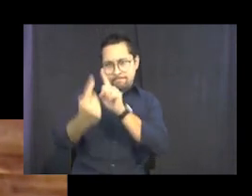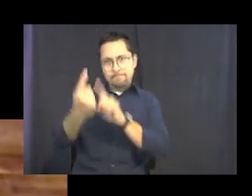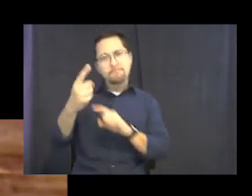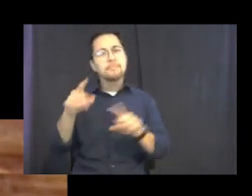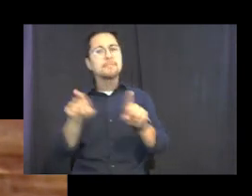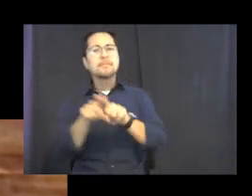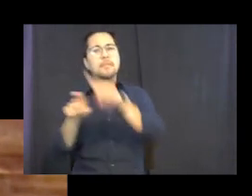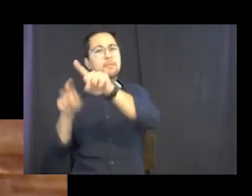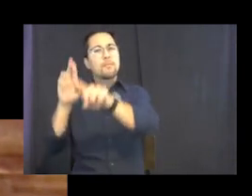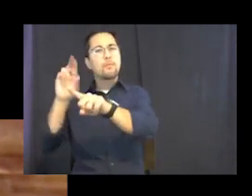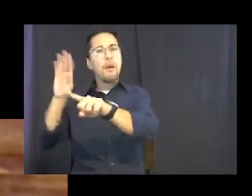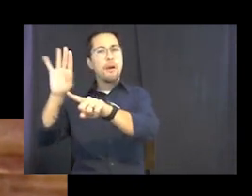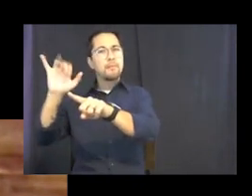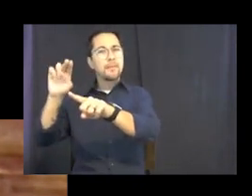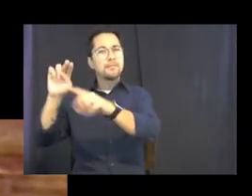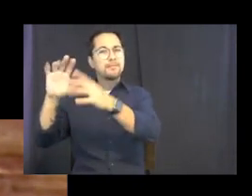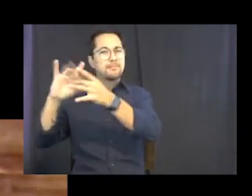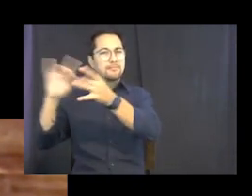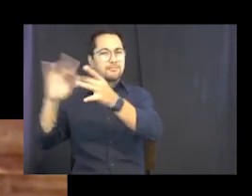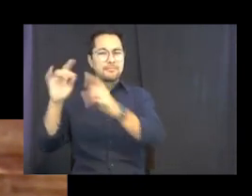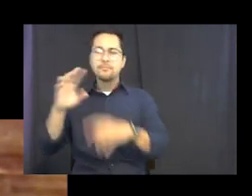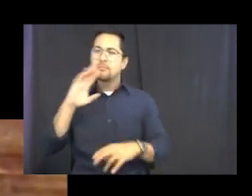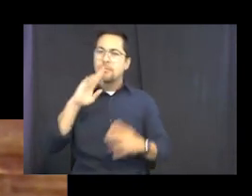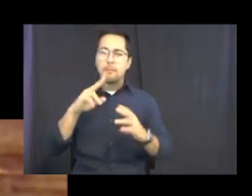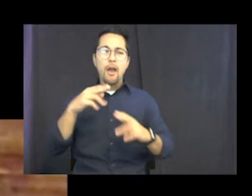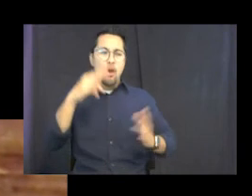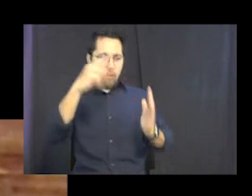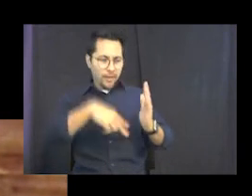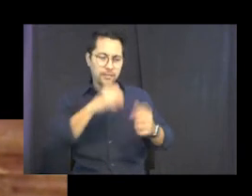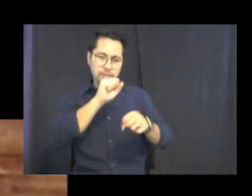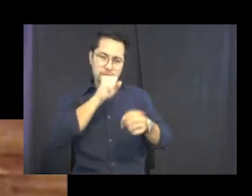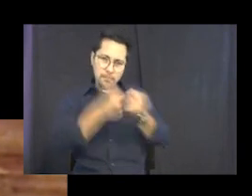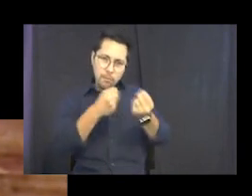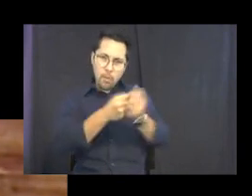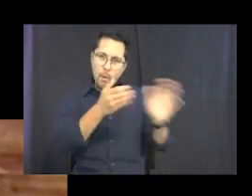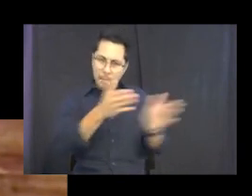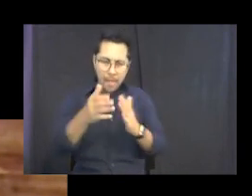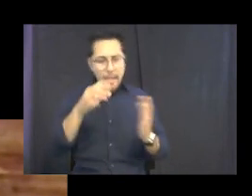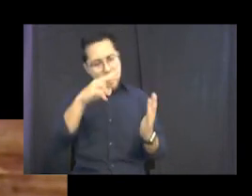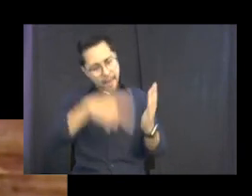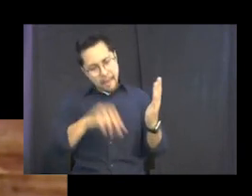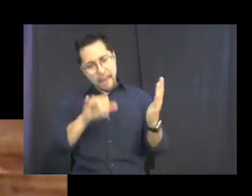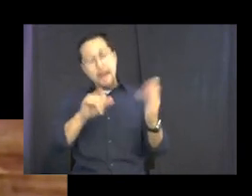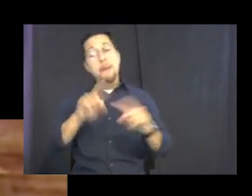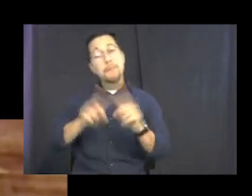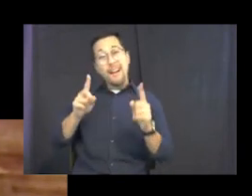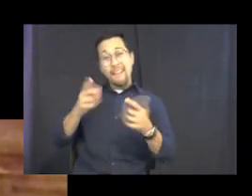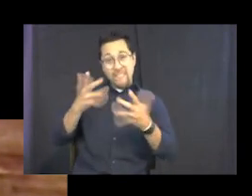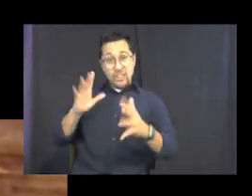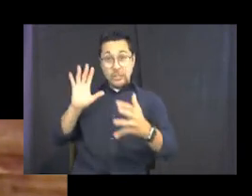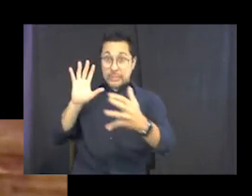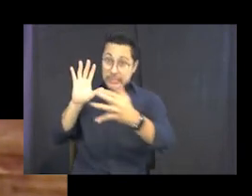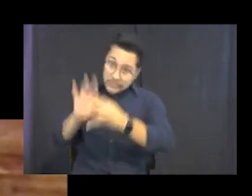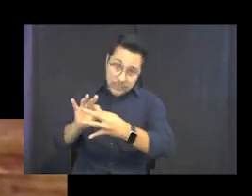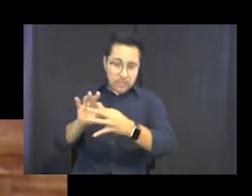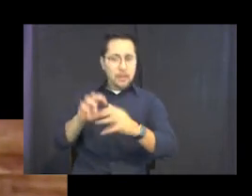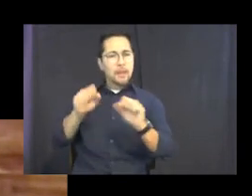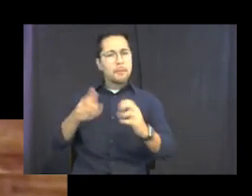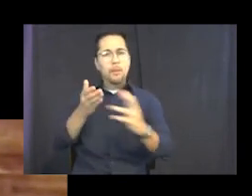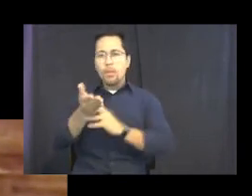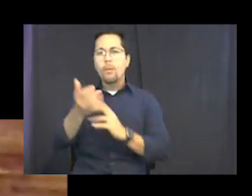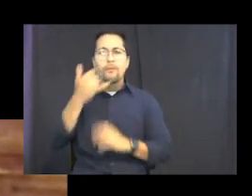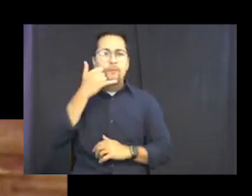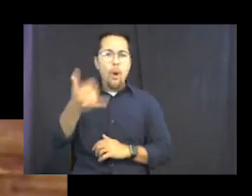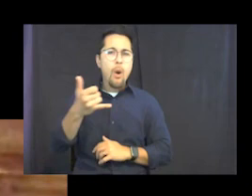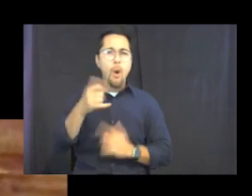like Robin said, it's one thing to kind of read a support plan and kind of get a feel for someone, but once you actually make that connection, it can be via telephone